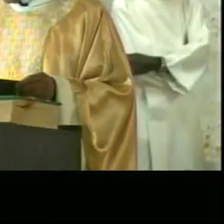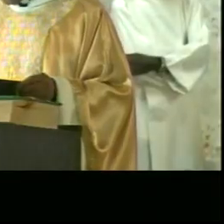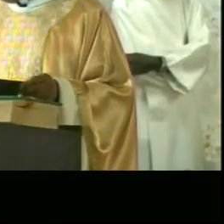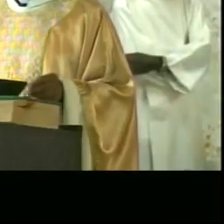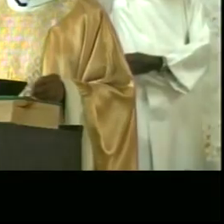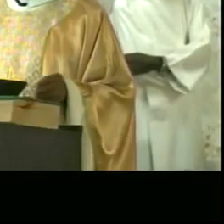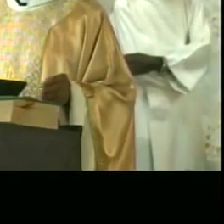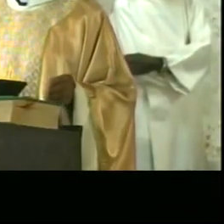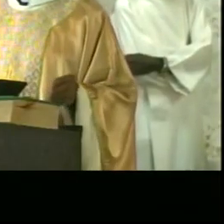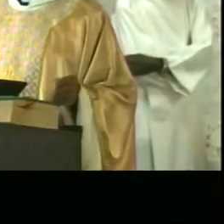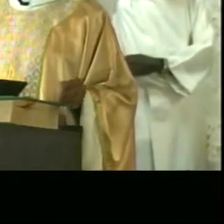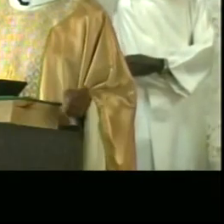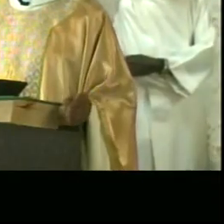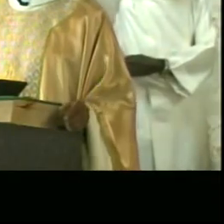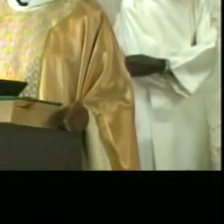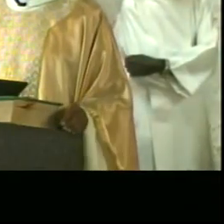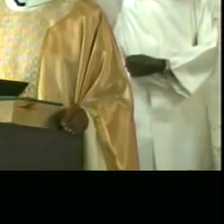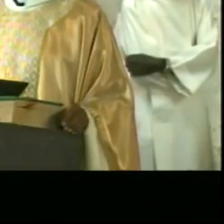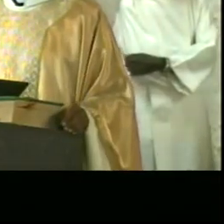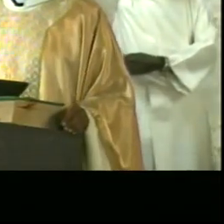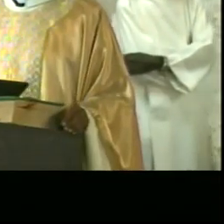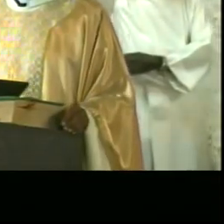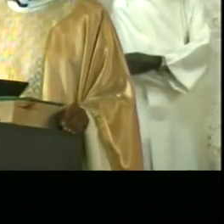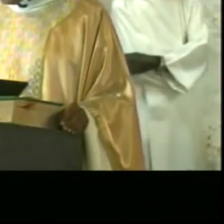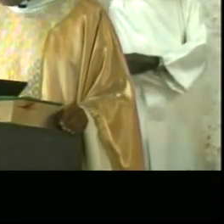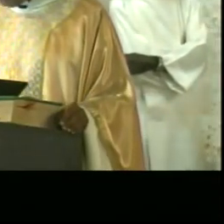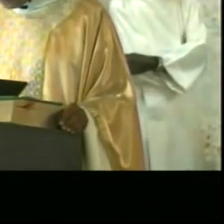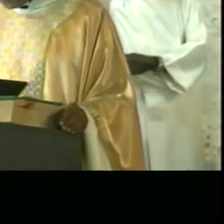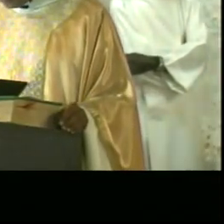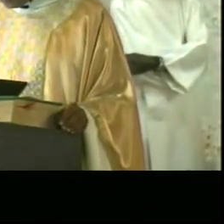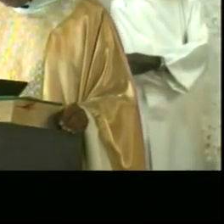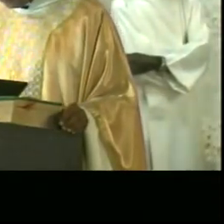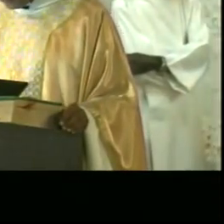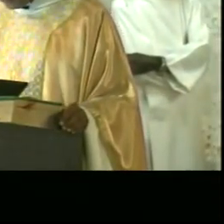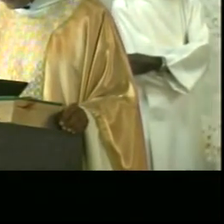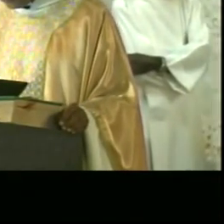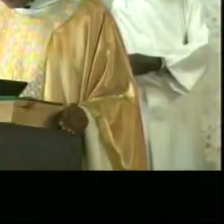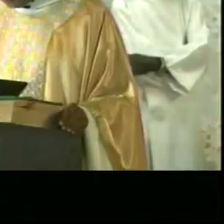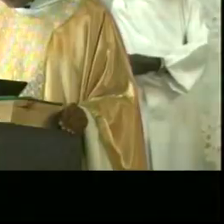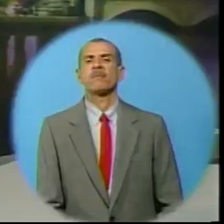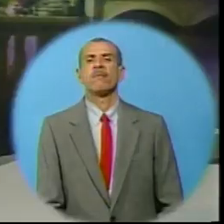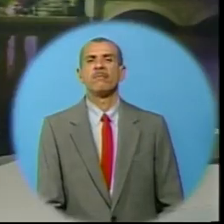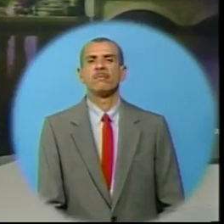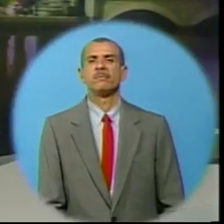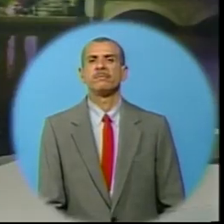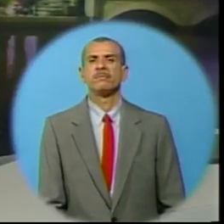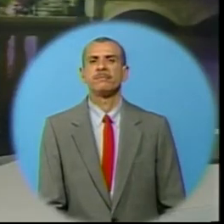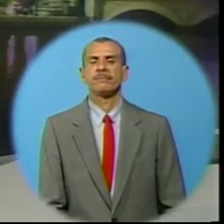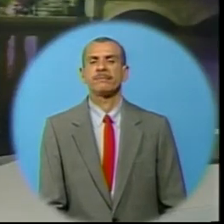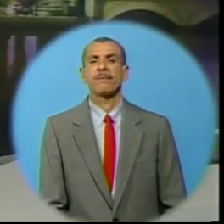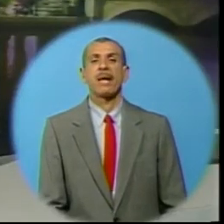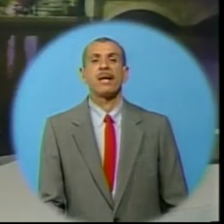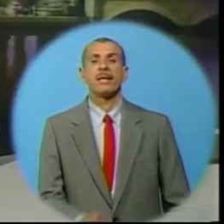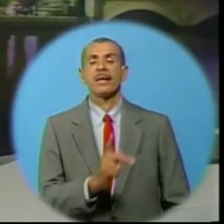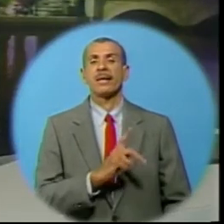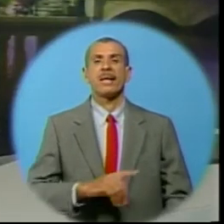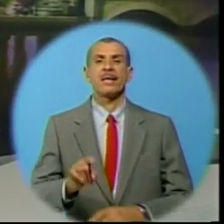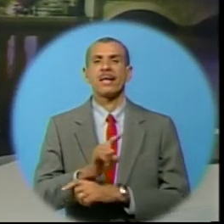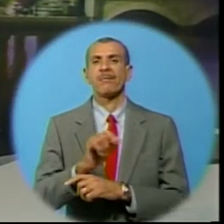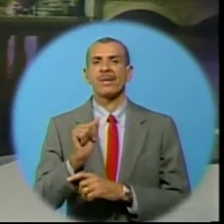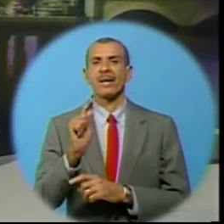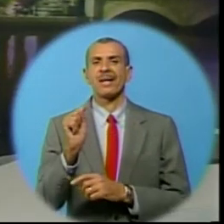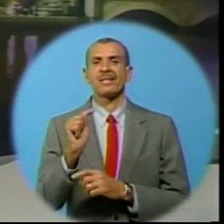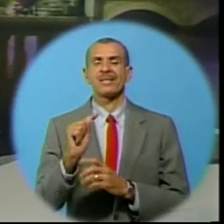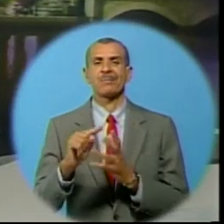Canada, came back a few days, and was made a priest. The Kingdom Arts got